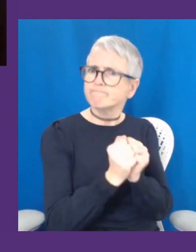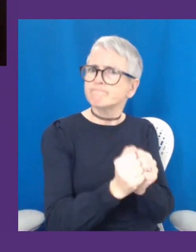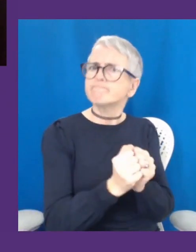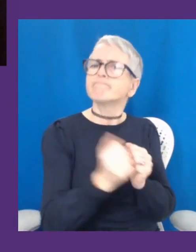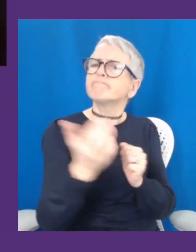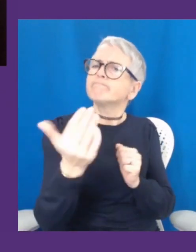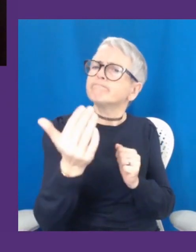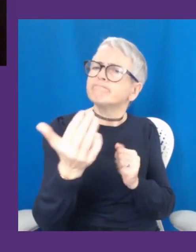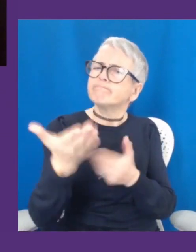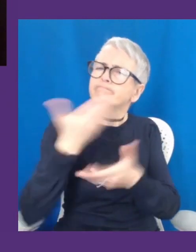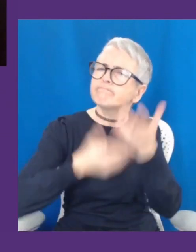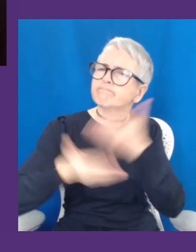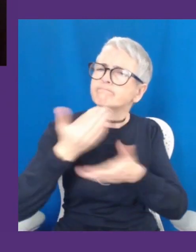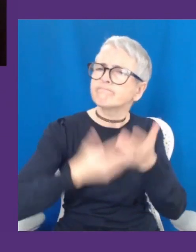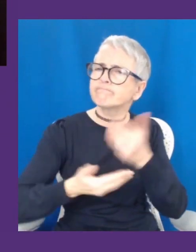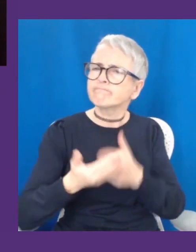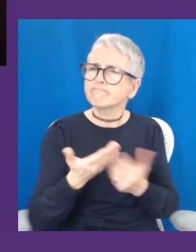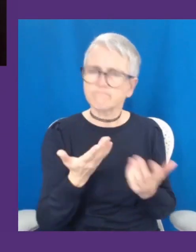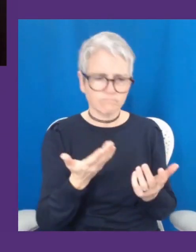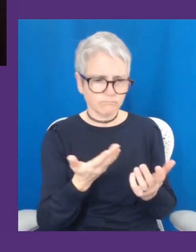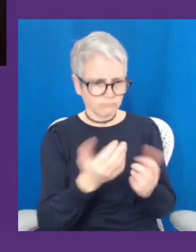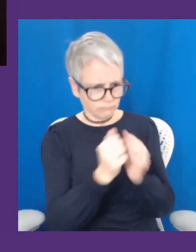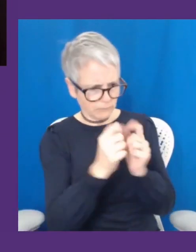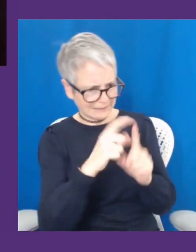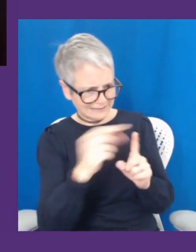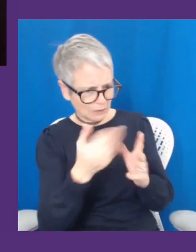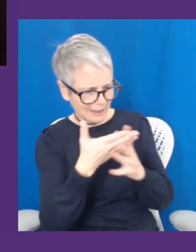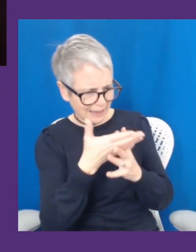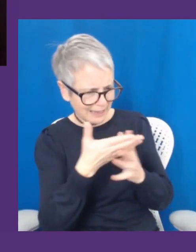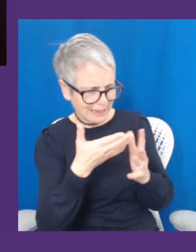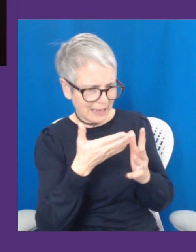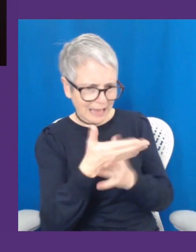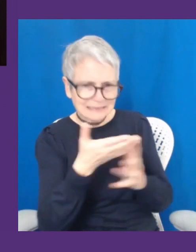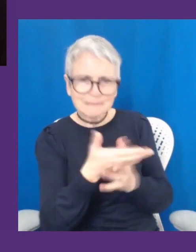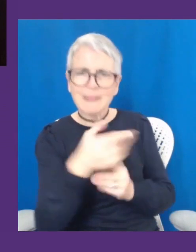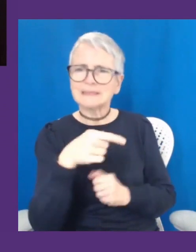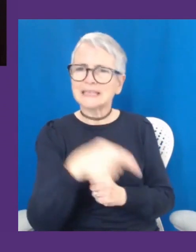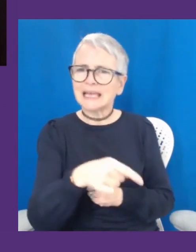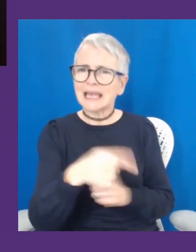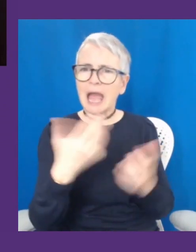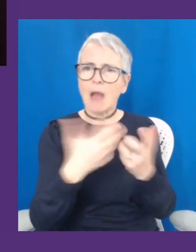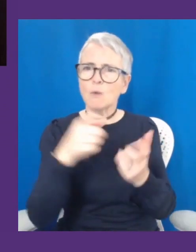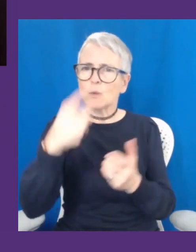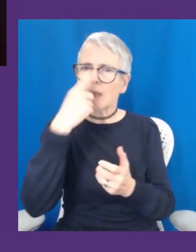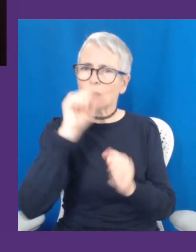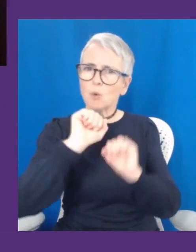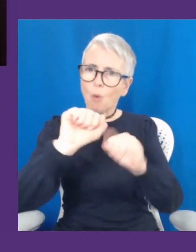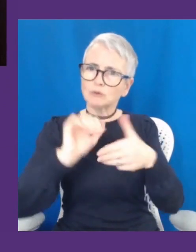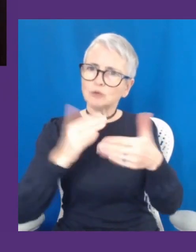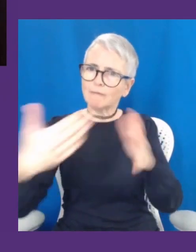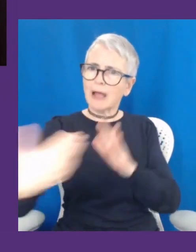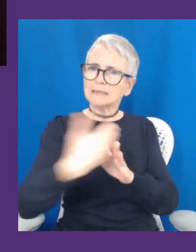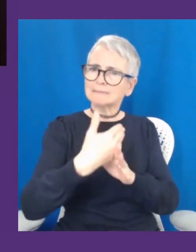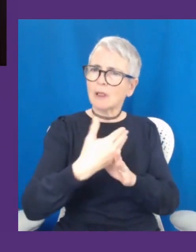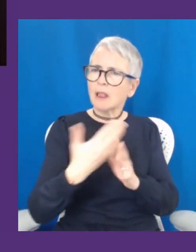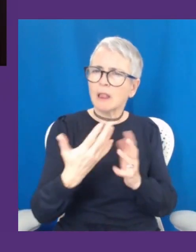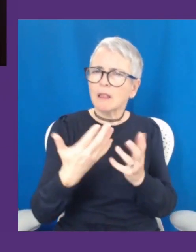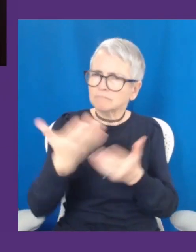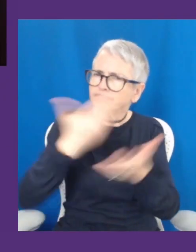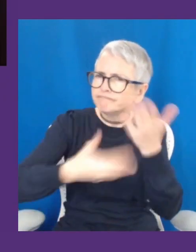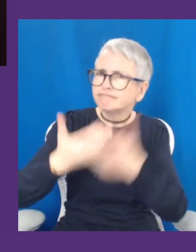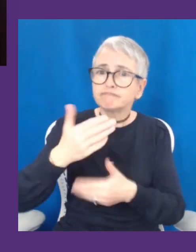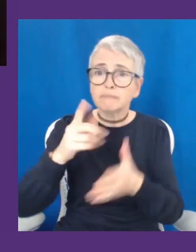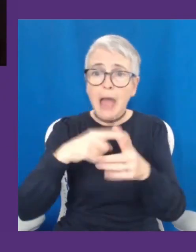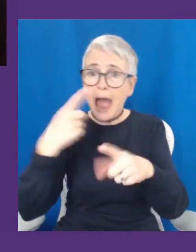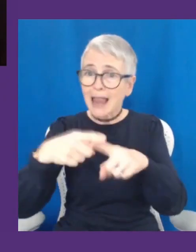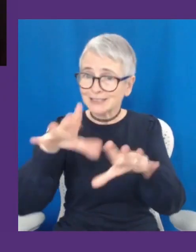accessibility, and the need to make your services accessible? So if it's okay, Alex, are you happy to kick